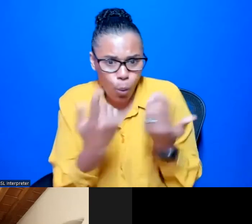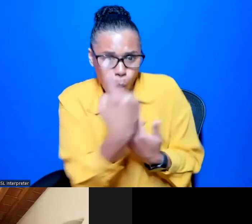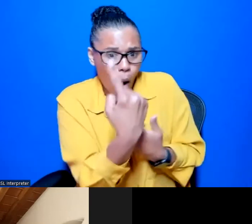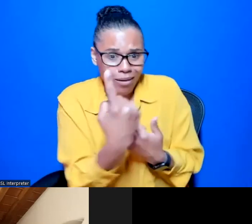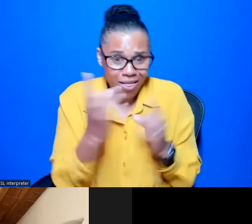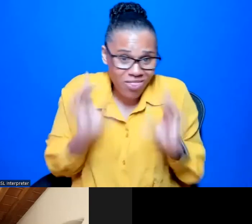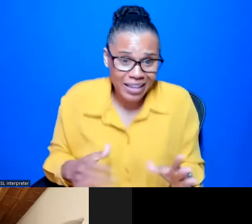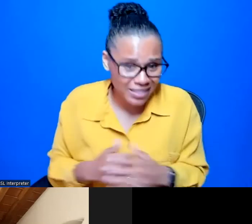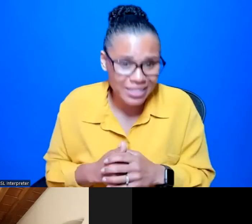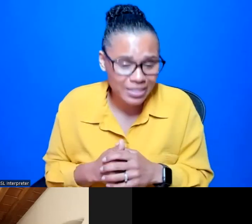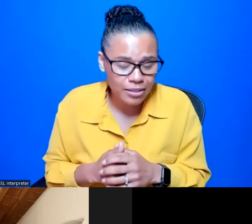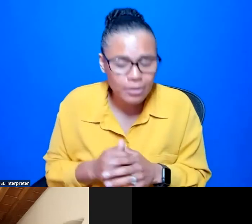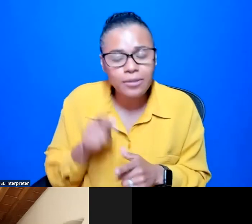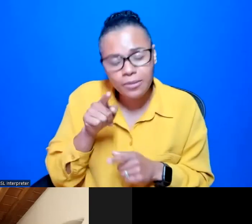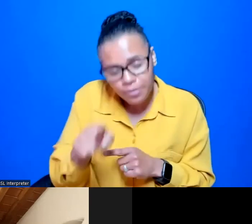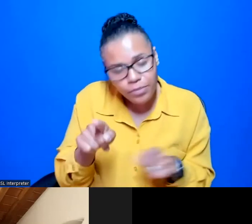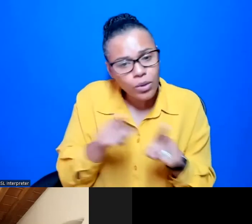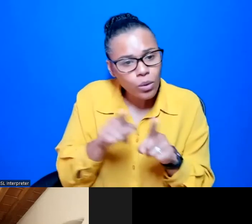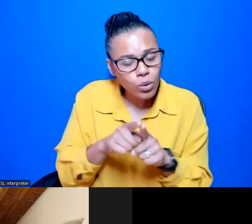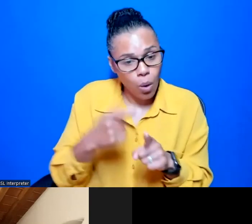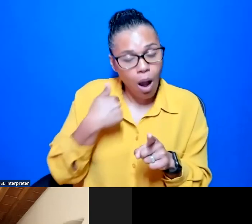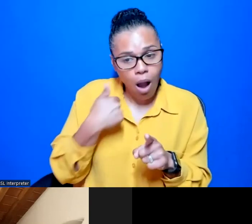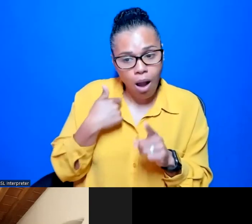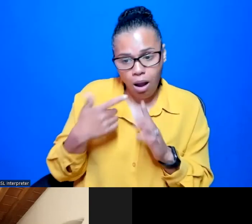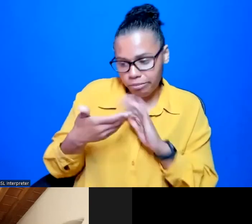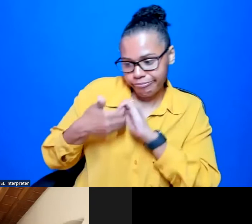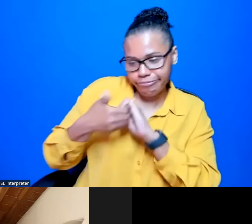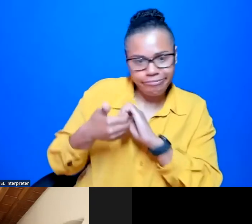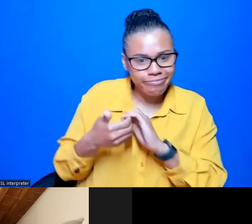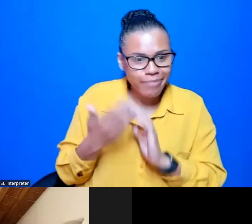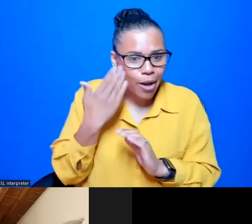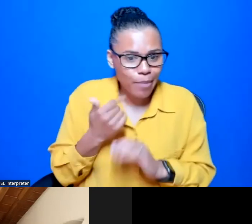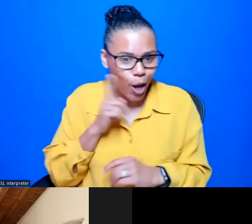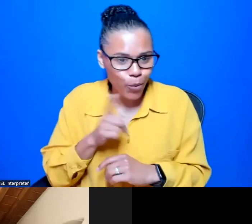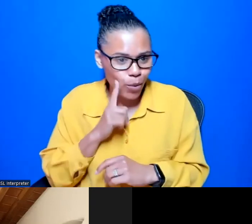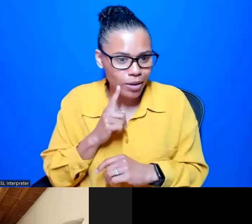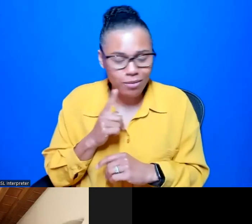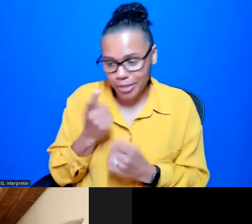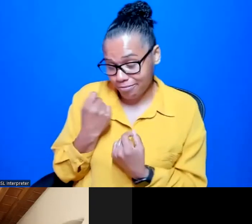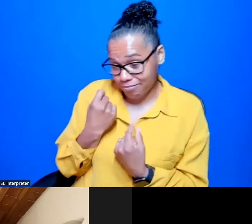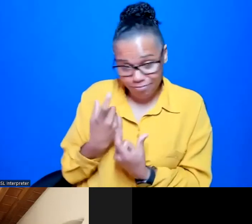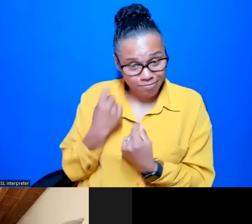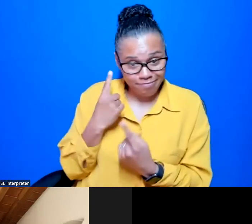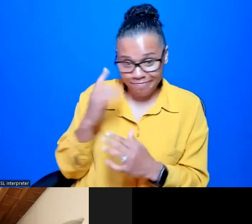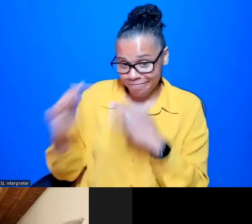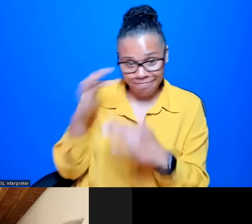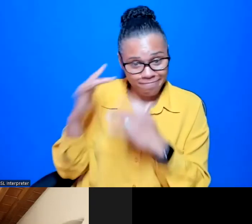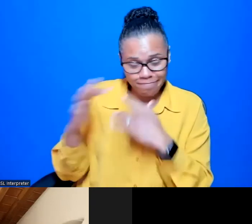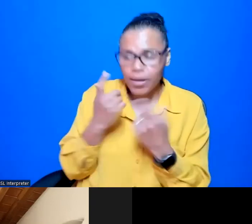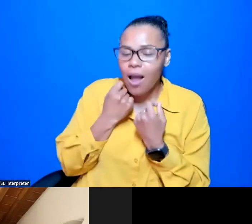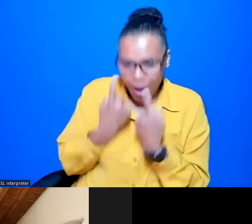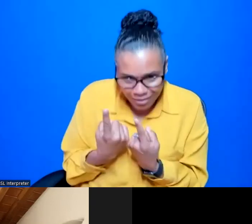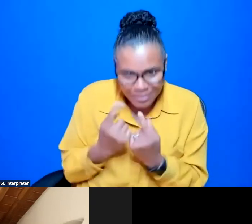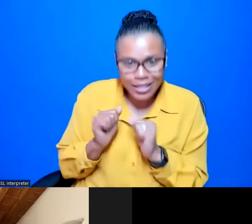you do. And I, as a fellow Black woman, I see that and I feel that, because I know what that journey is